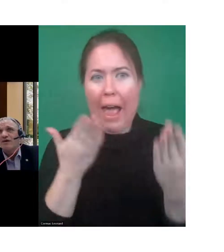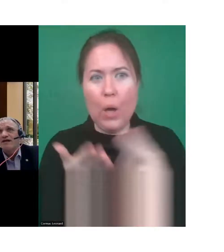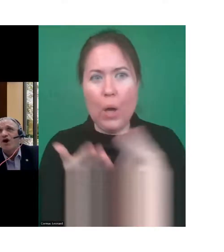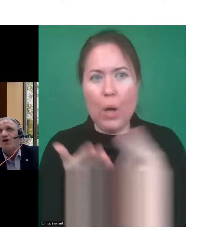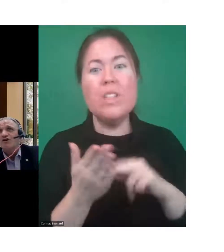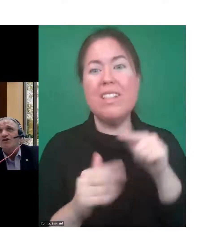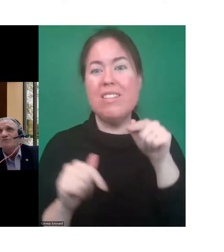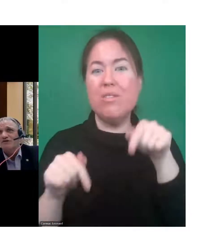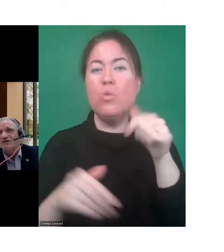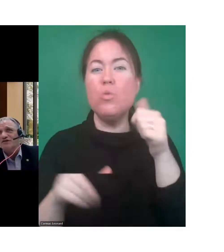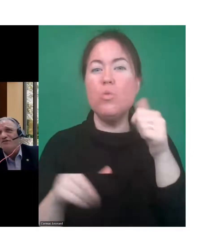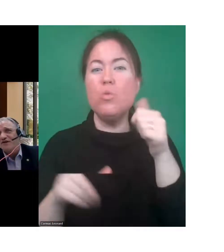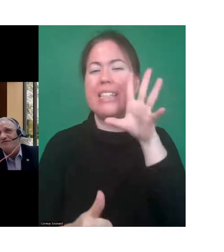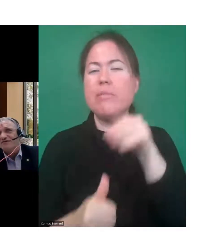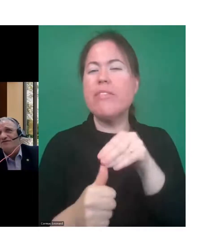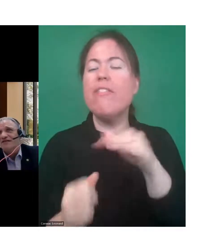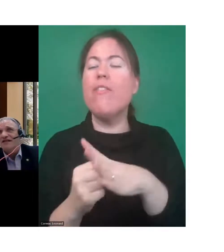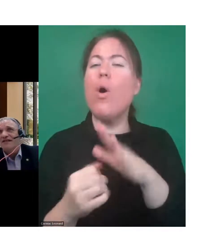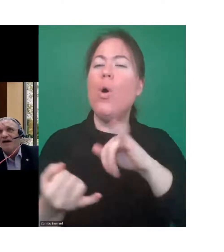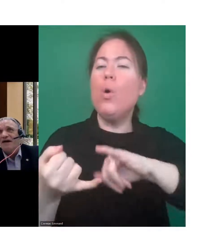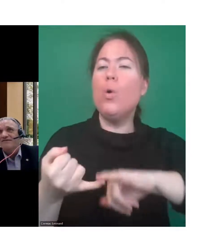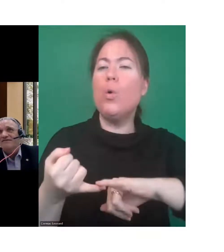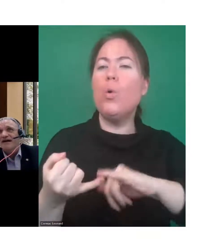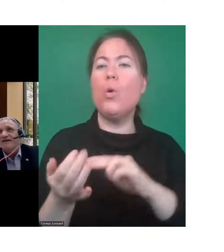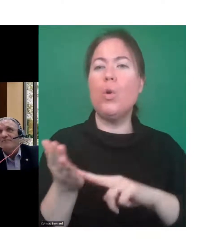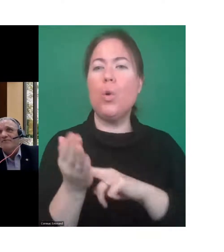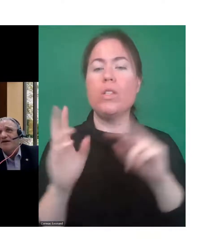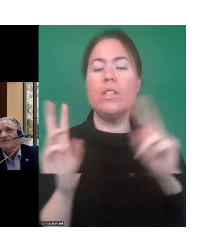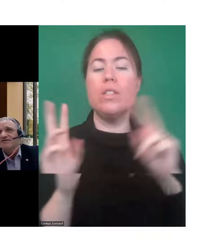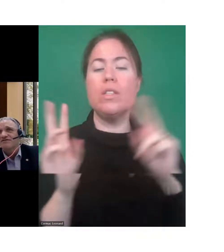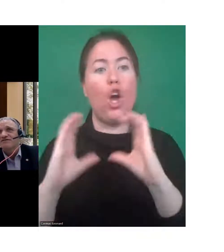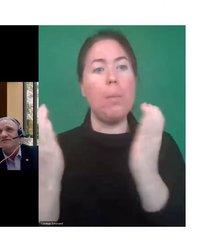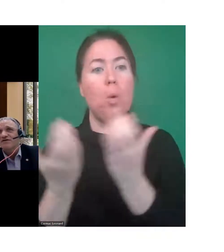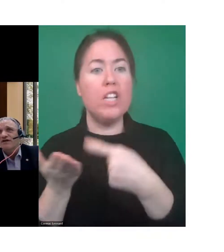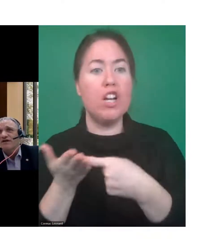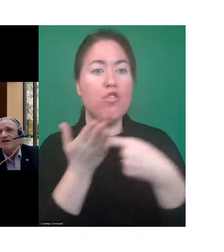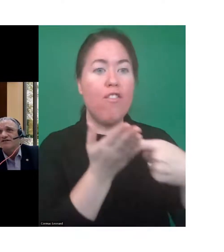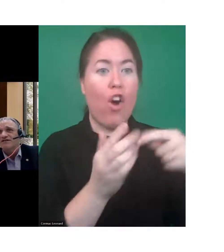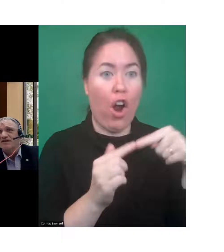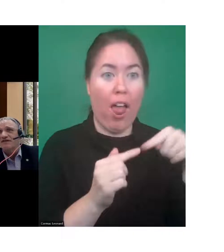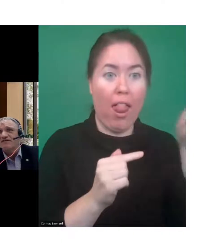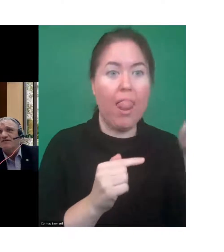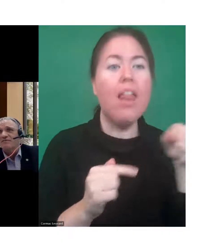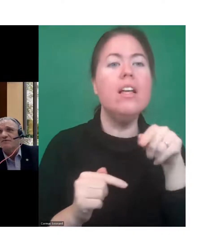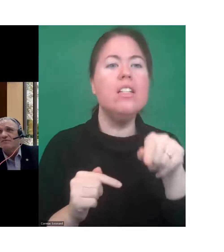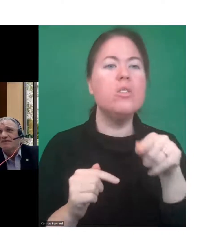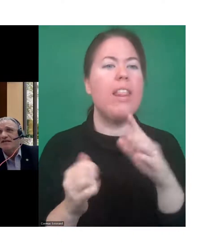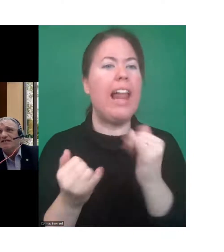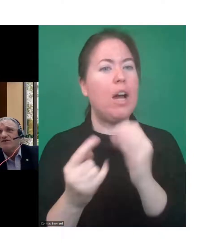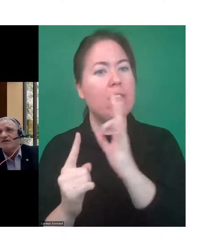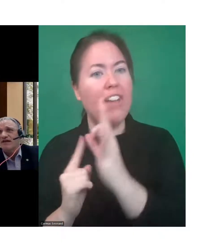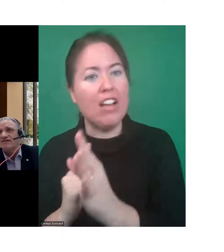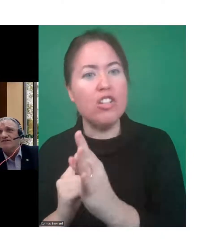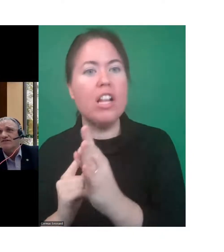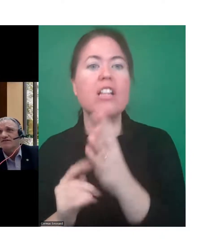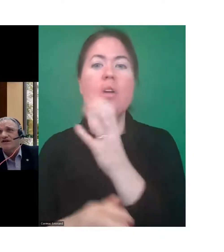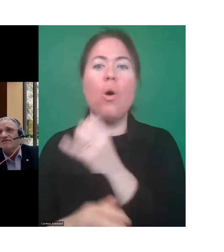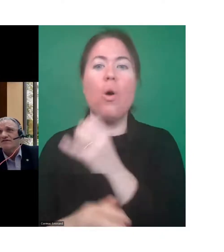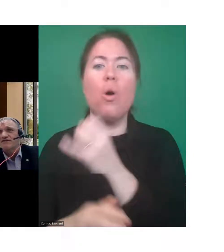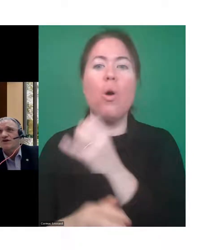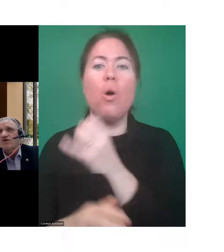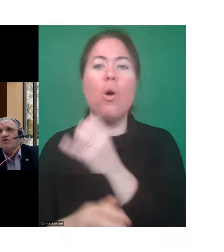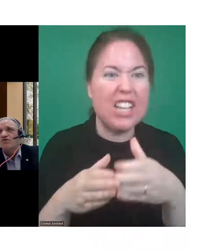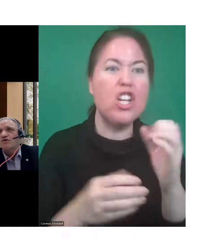sending in what we call community referrals. That's professionals, organizations, services, but particularly organizations